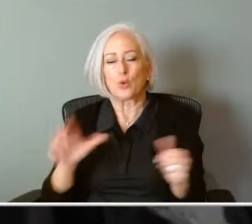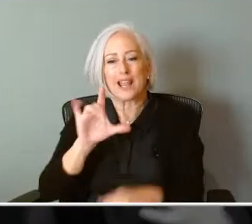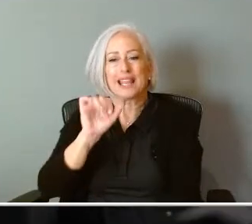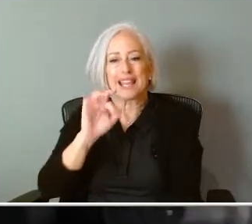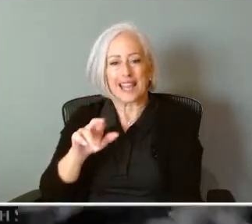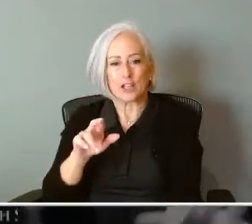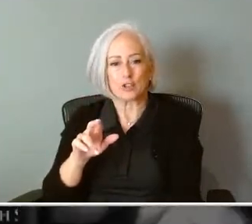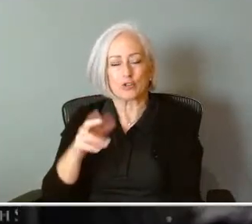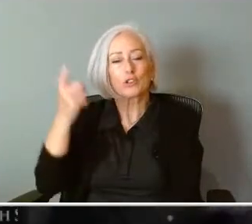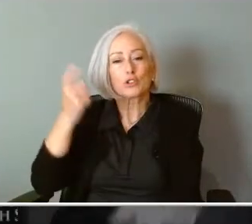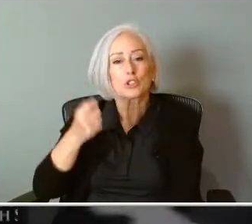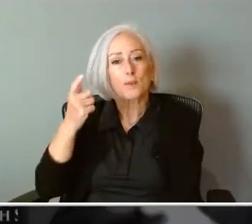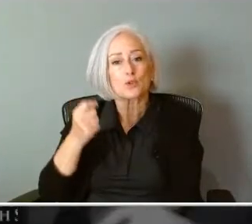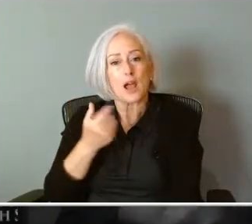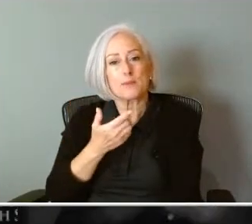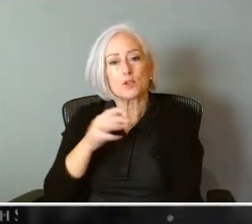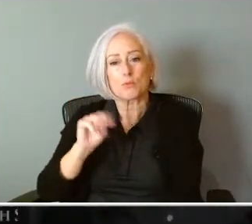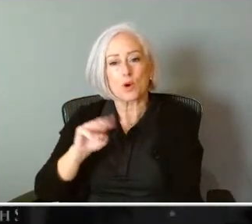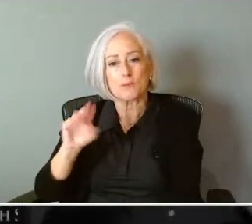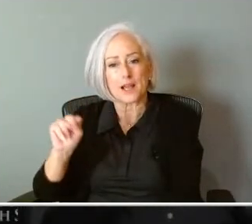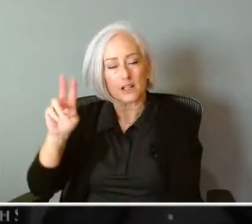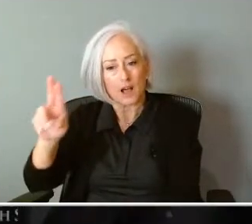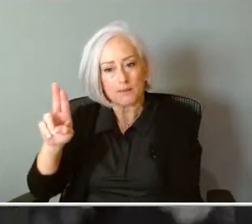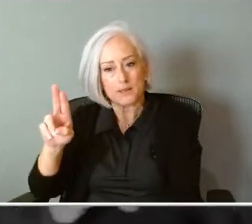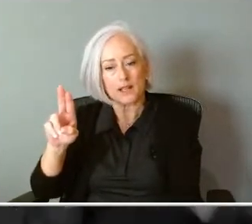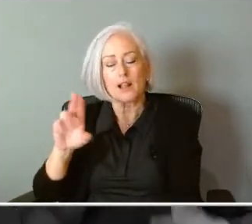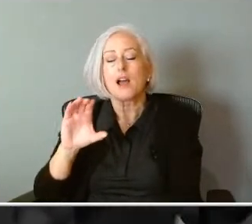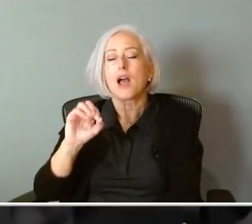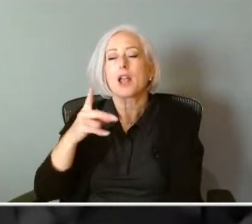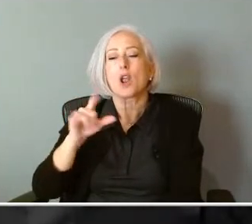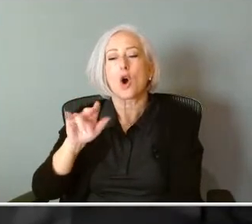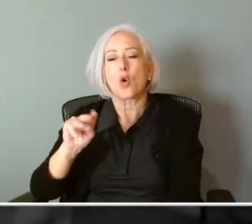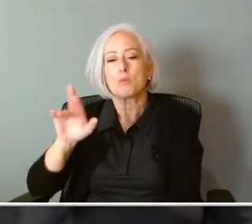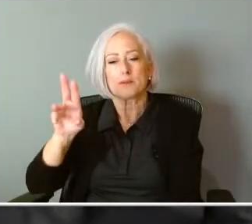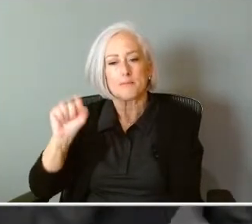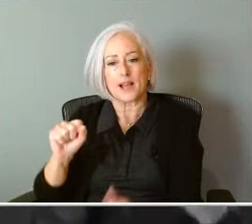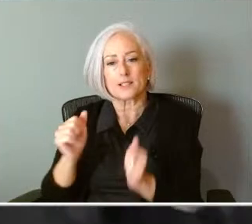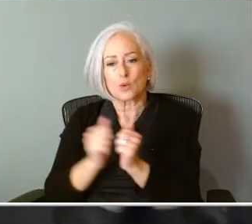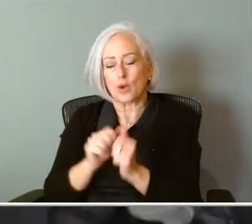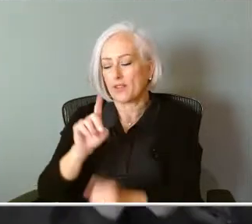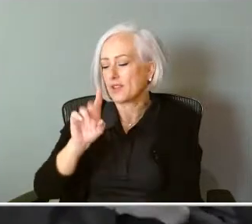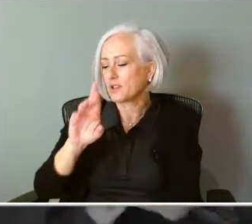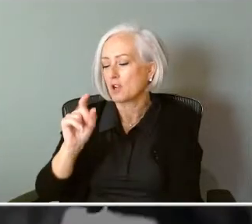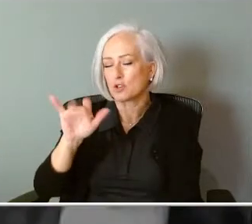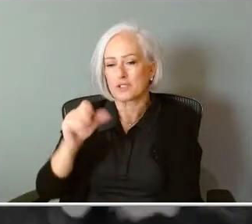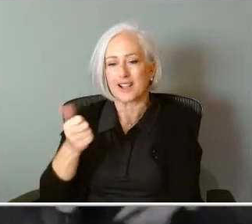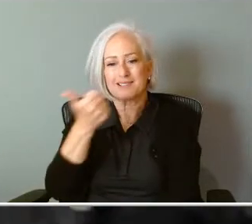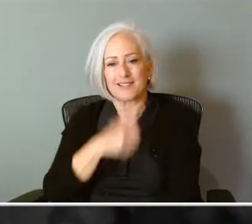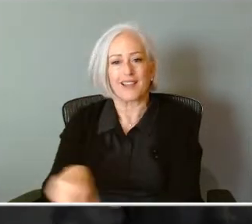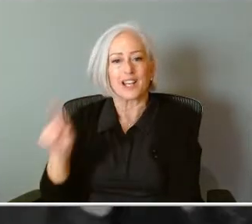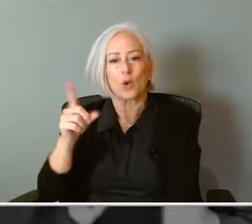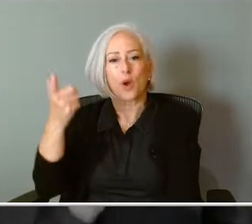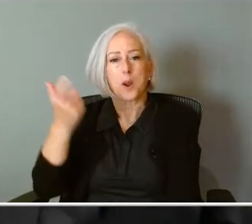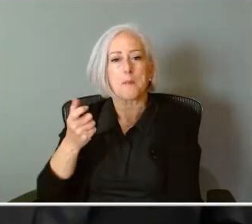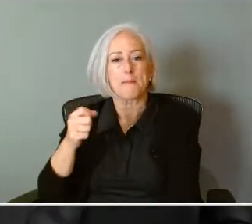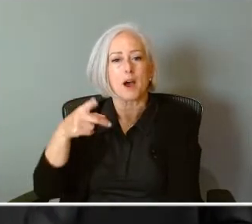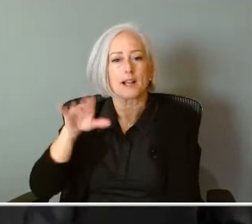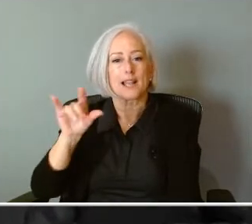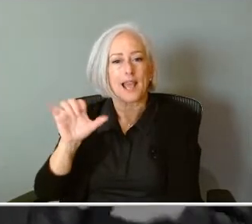Medical Update and Open Mics with Dr. Stites podcast. Now everywhere podcasts are available.